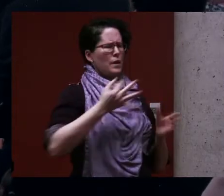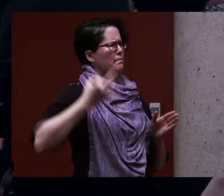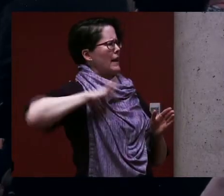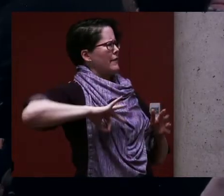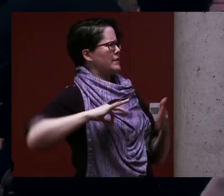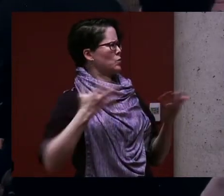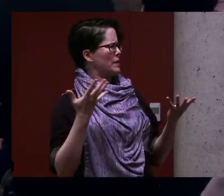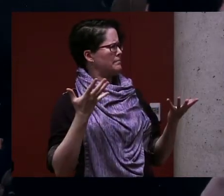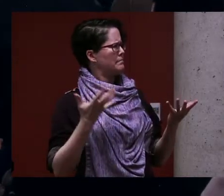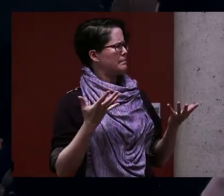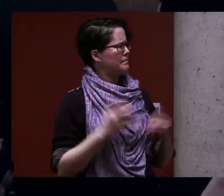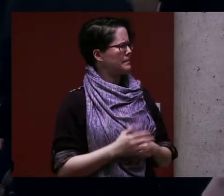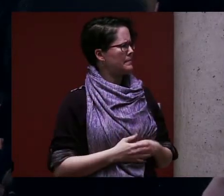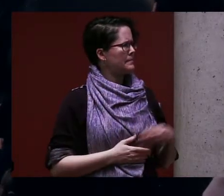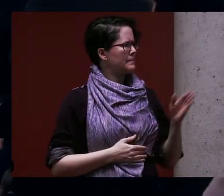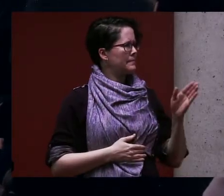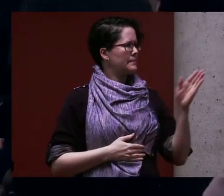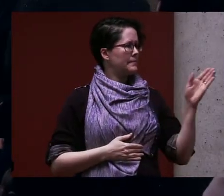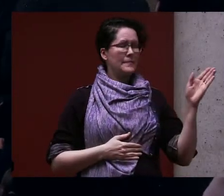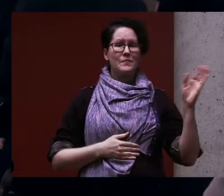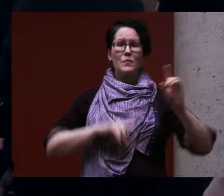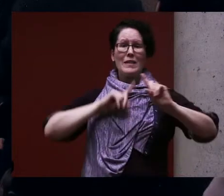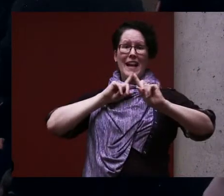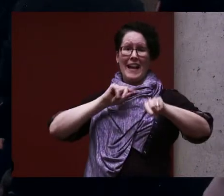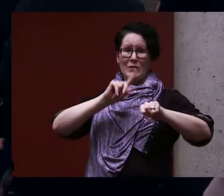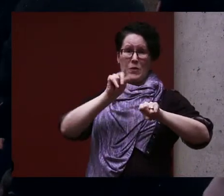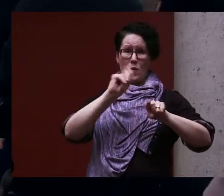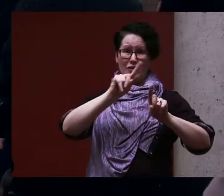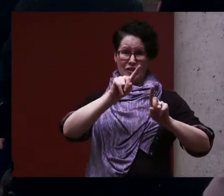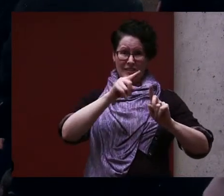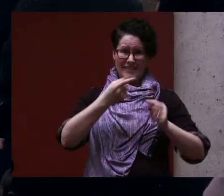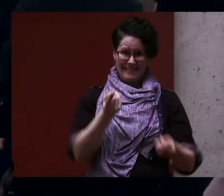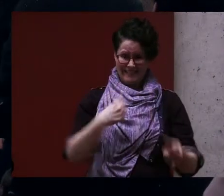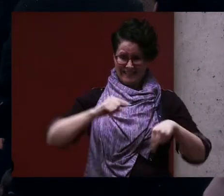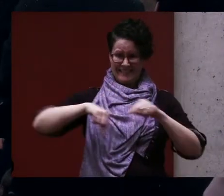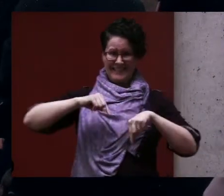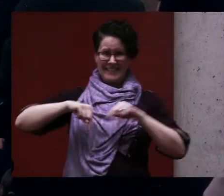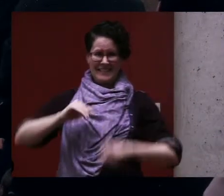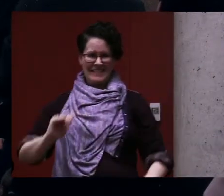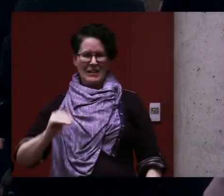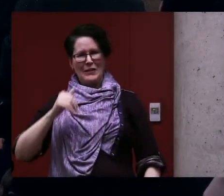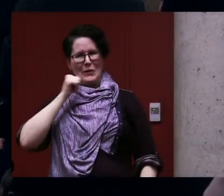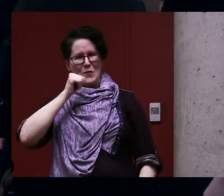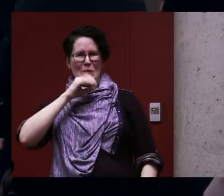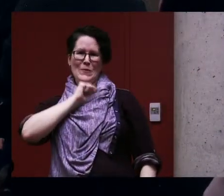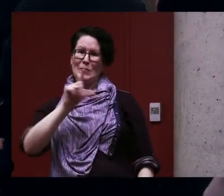So in order to answer this question, I have to go all the way back to when I was a little Vicki of 20.